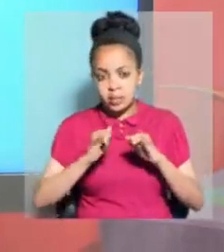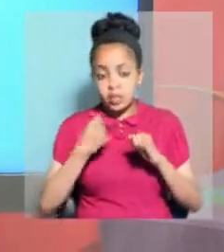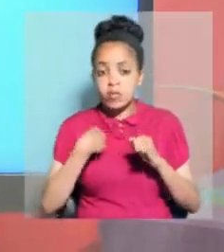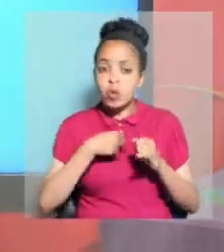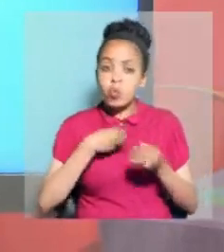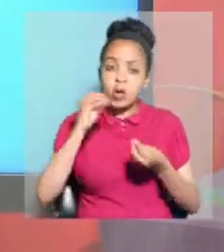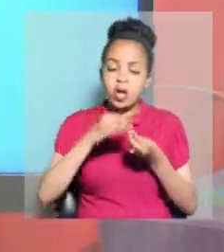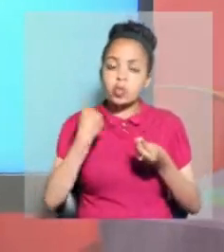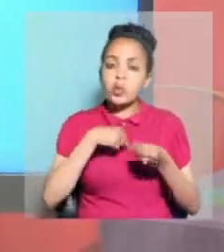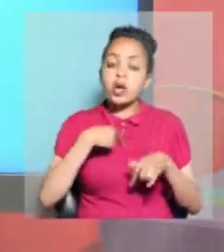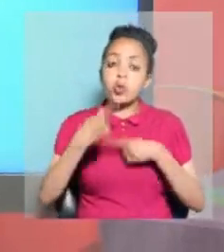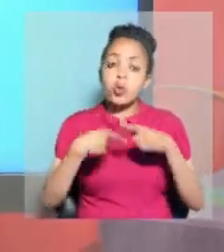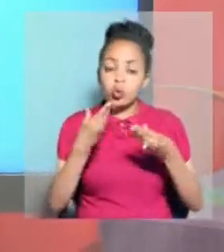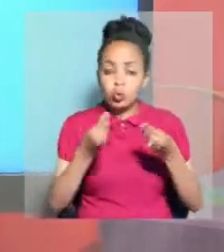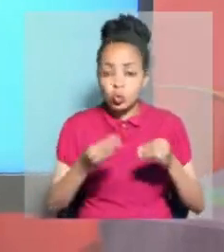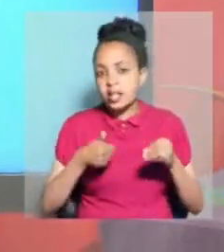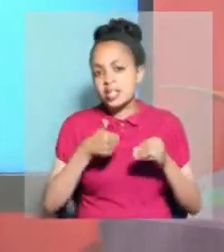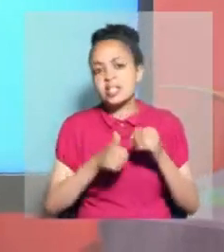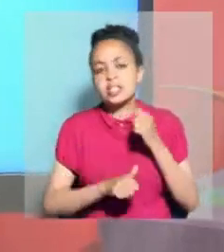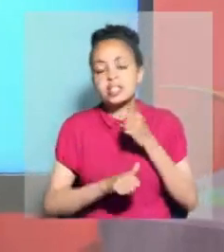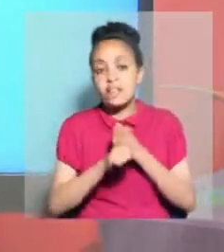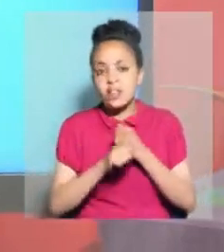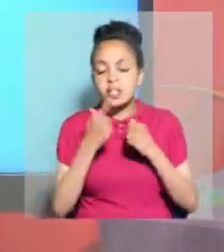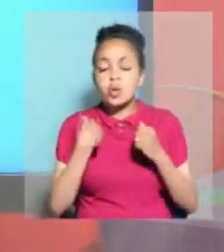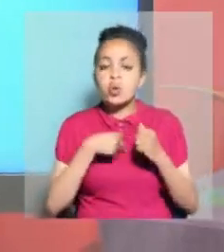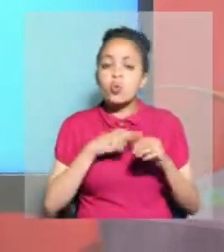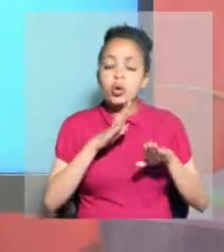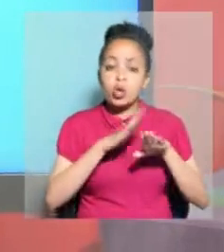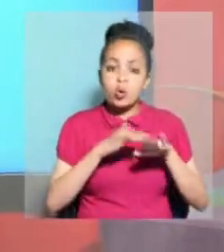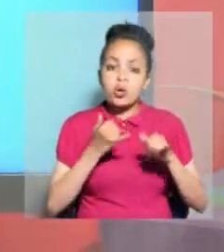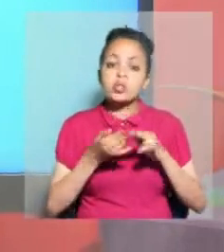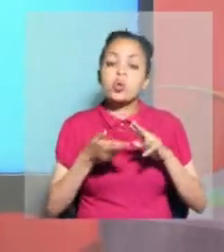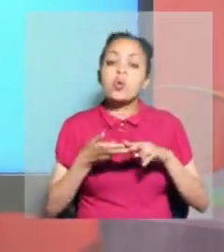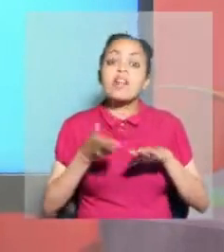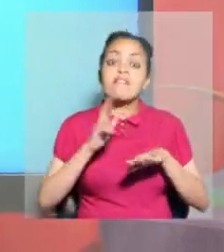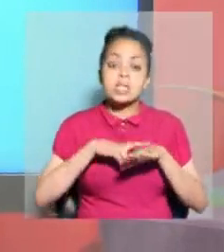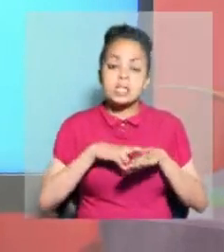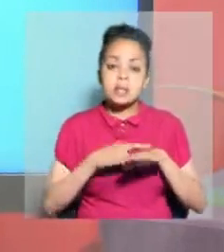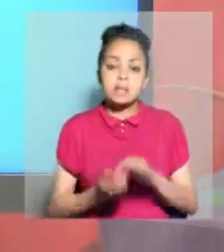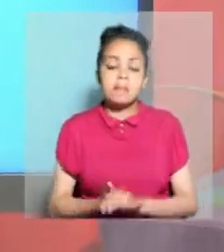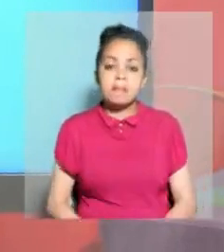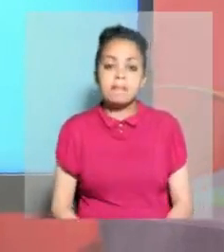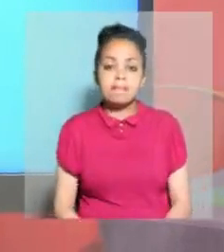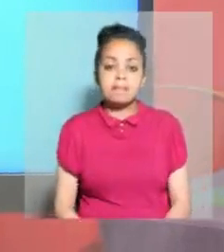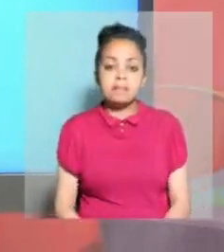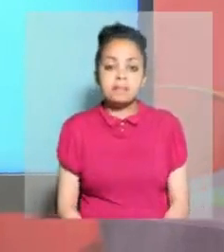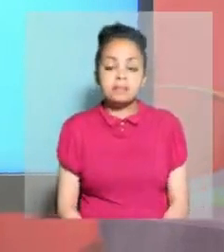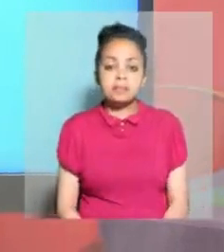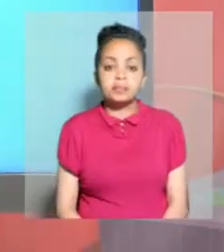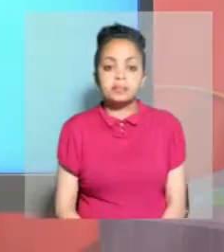of substrate, we are going to dilate its effect. By that, it is said to be reversible. Well done, student.